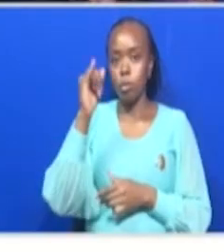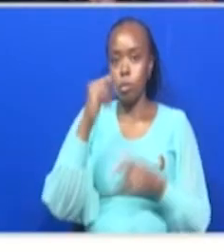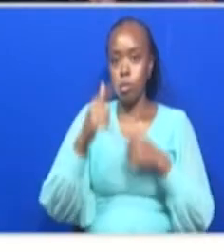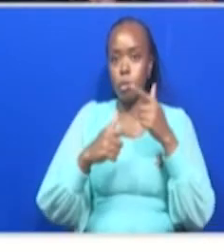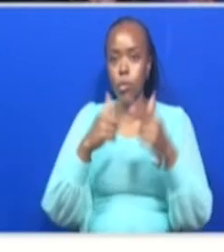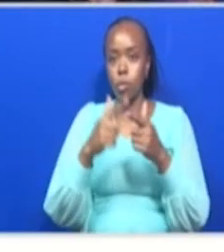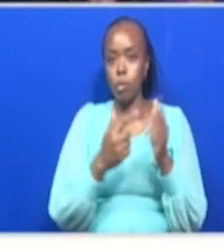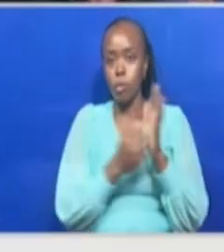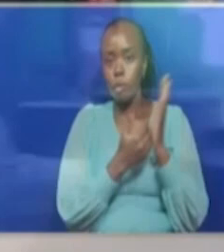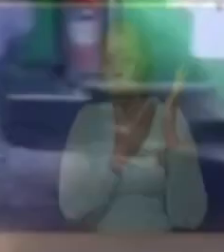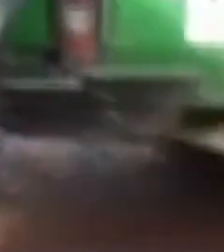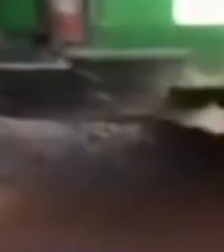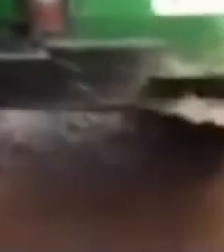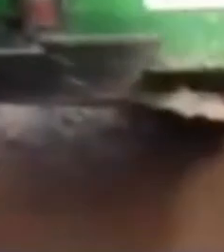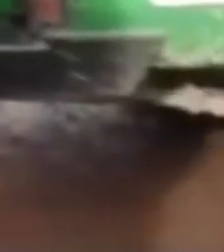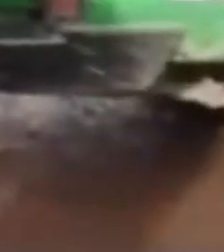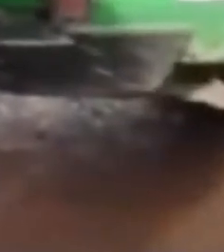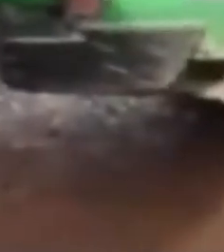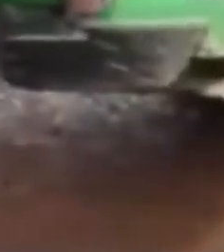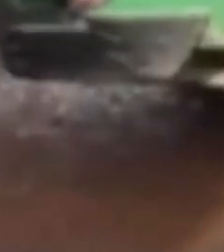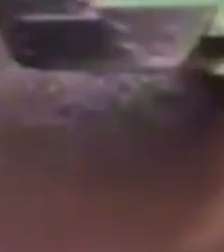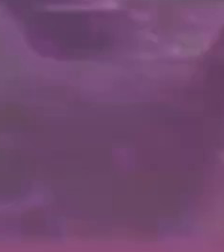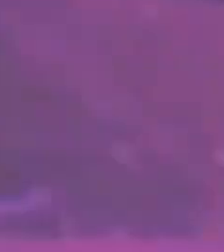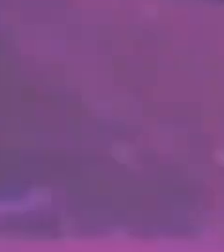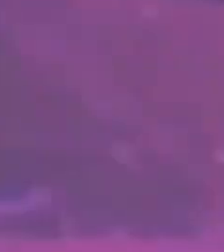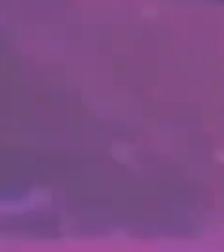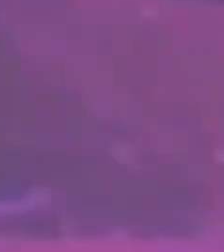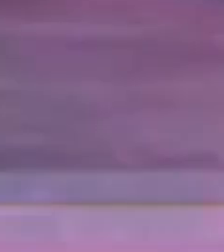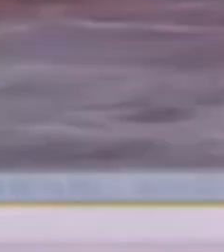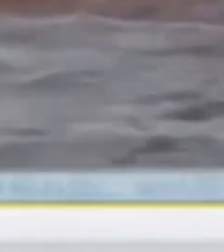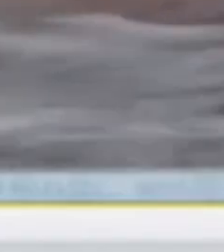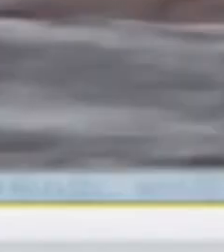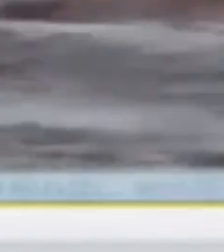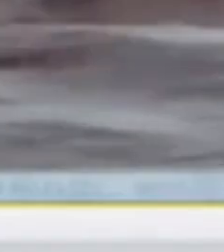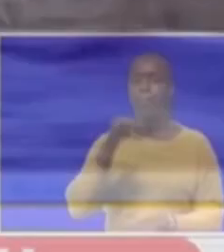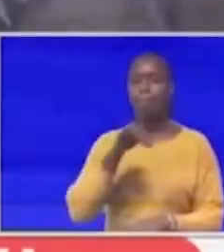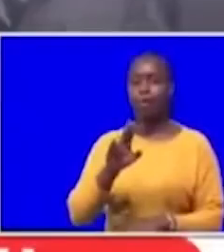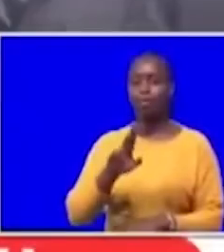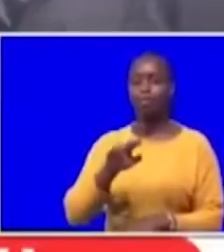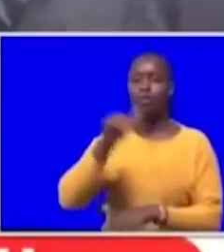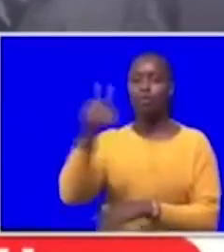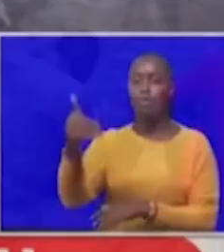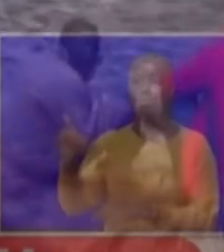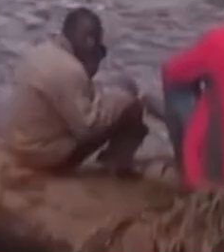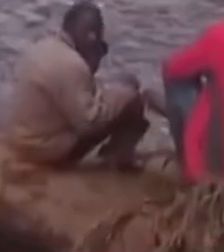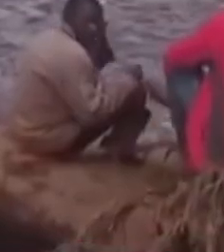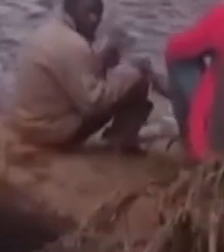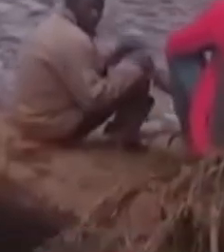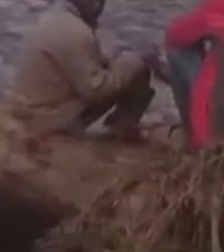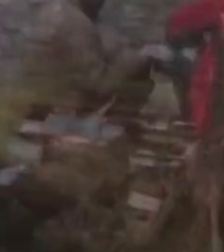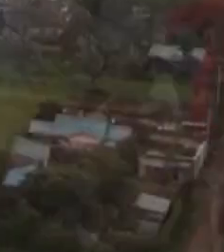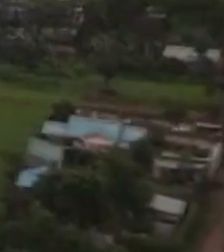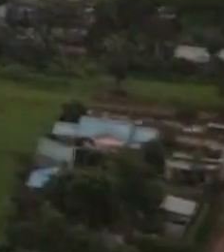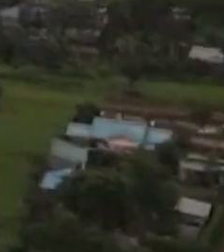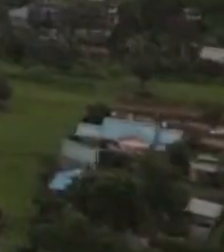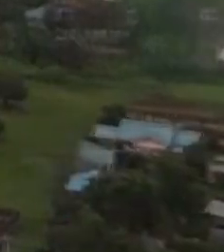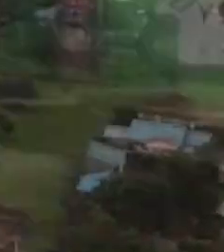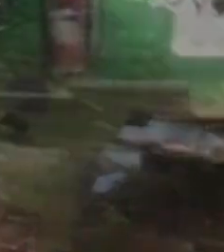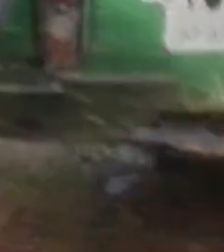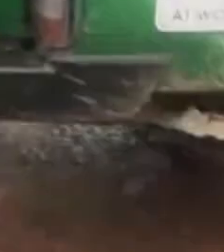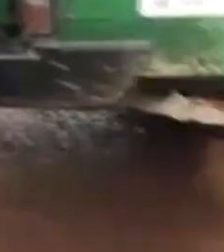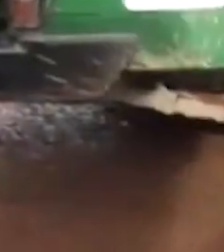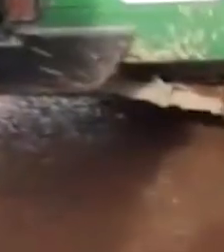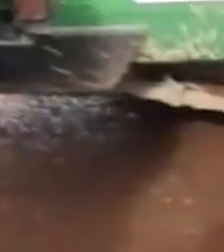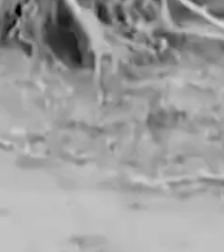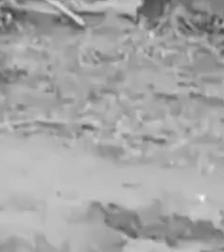The breaking news of Mai Mahiu tragedy hit headlines worldwide, the residents of Kamushira losing their loved ones, properties, and